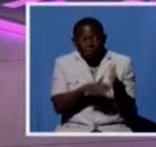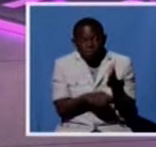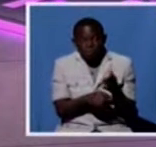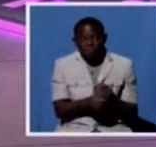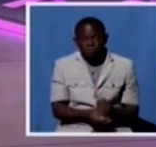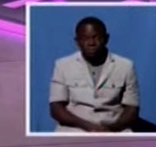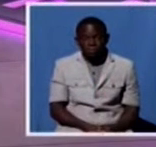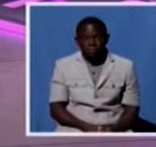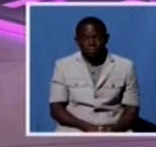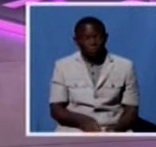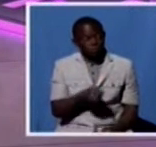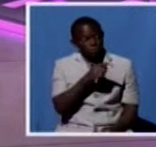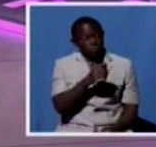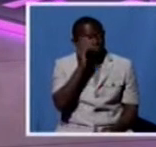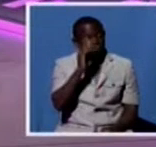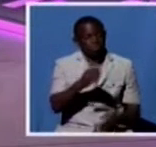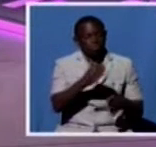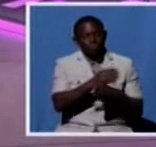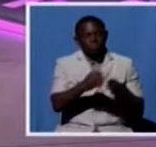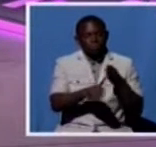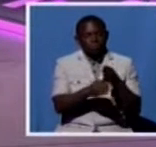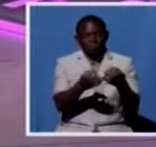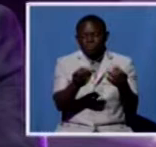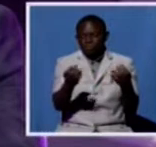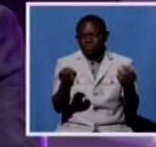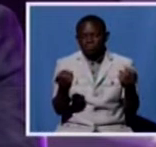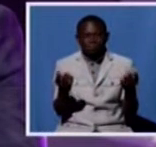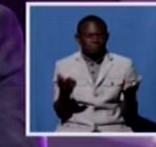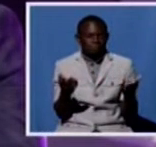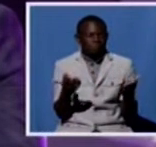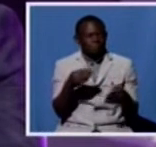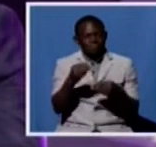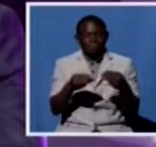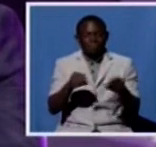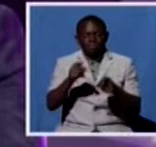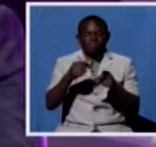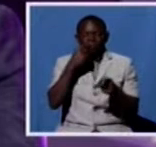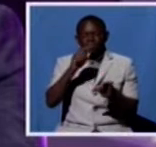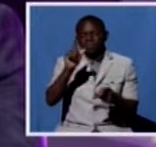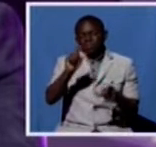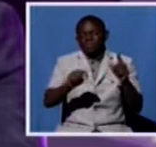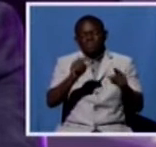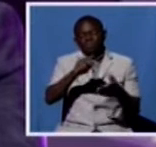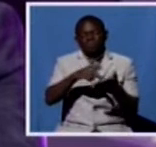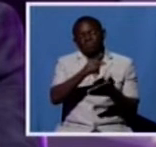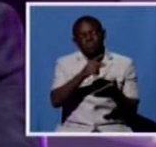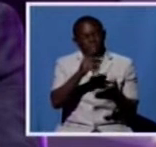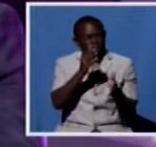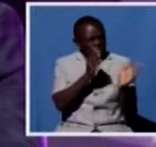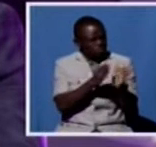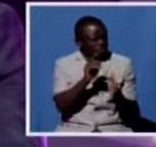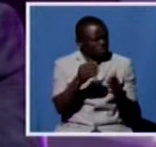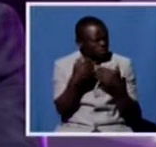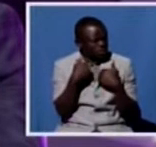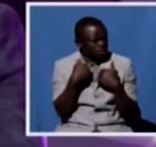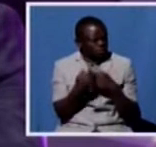You will have so many of these, and of course, you'll probably need people to pay less. Yes, exactly. Is that being considered?